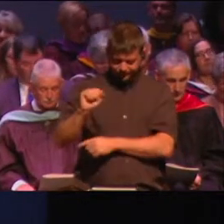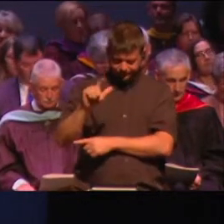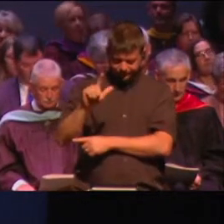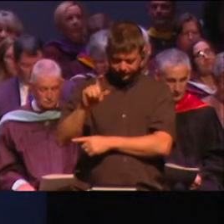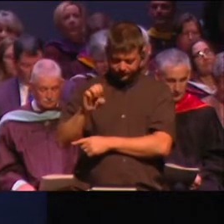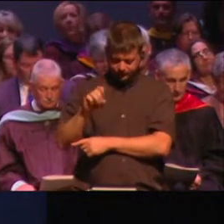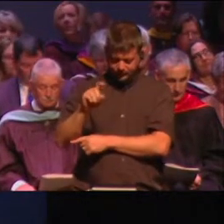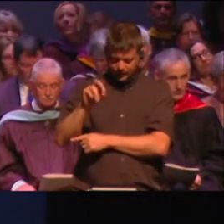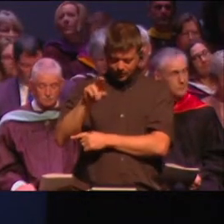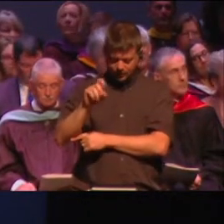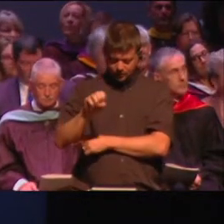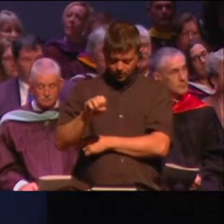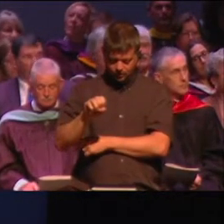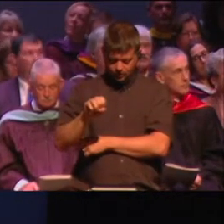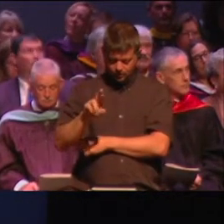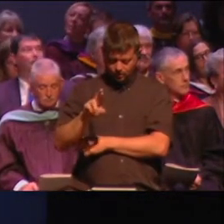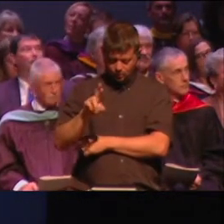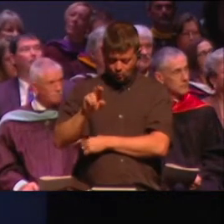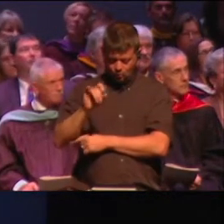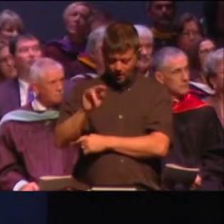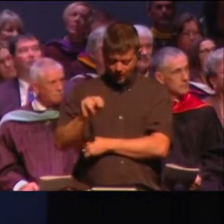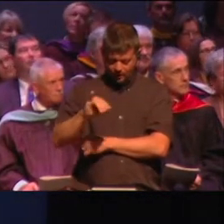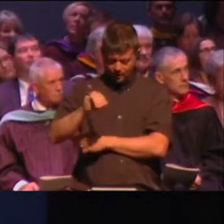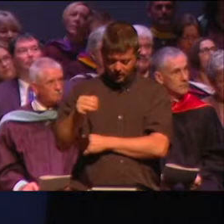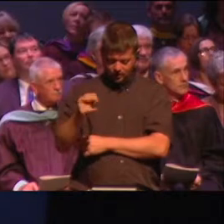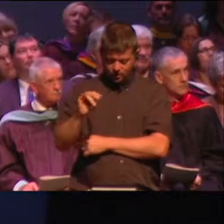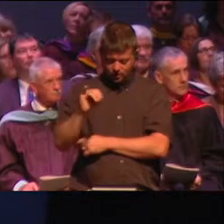Alexander Ryan Jones.